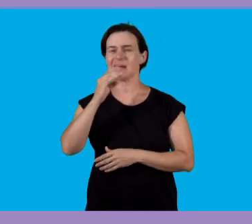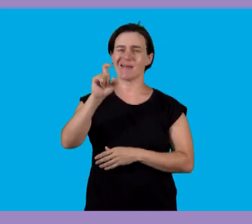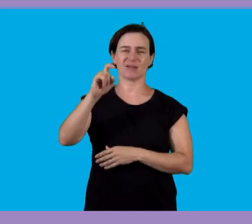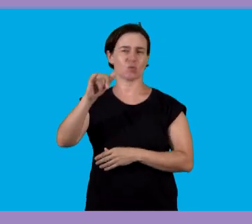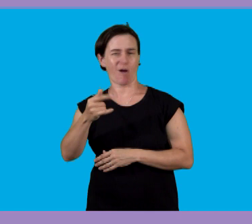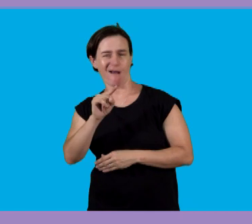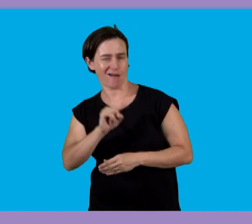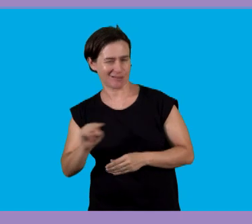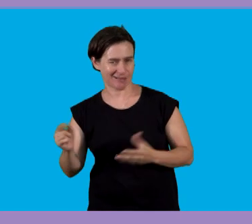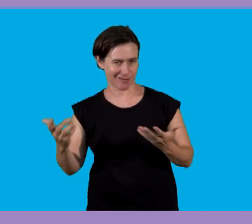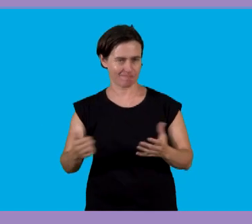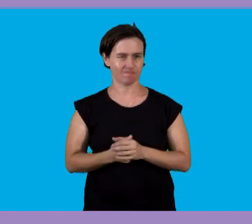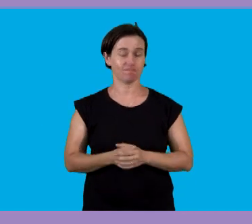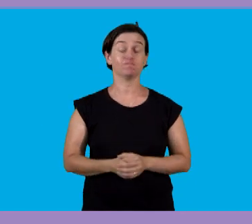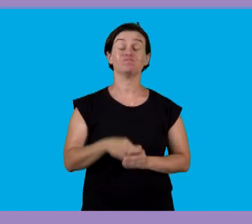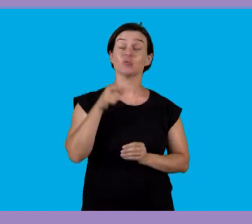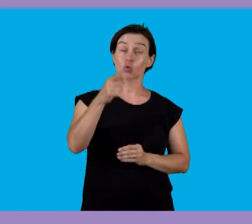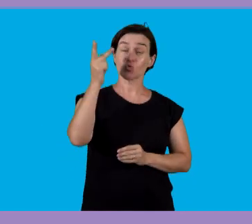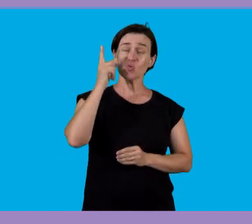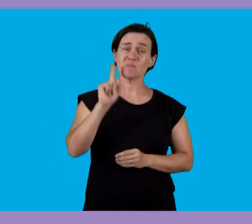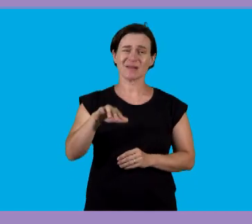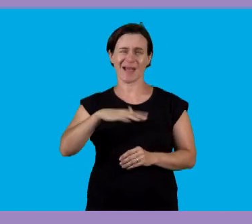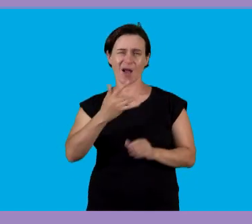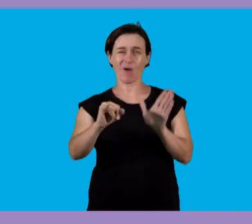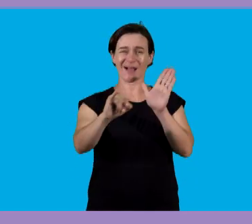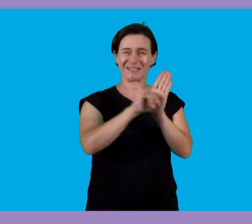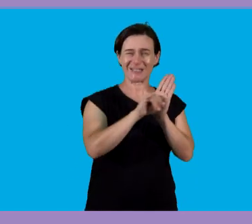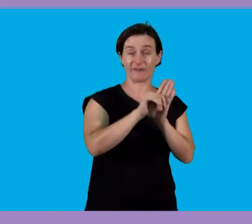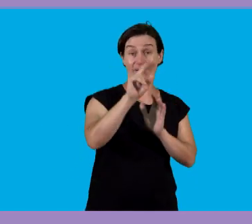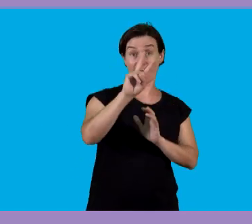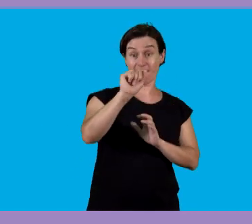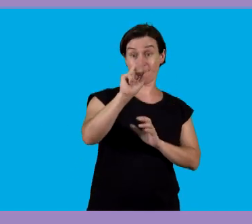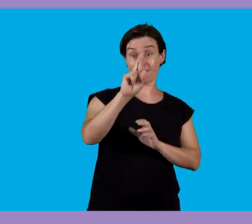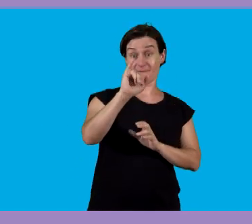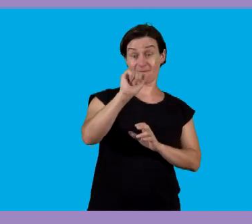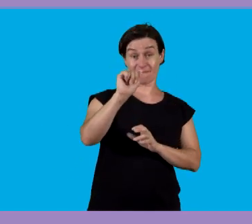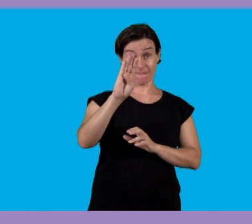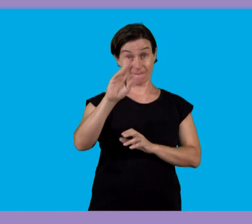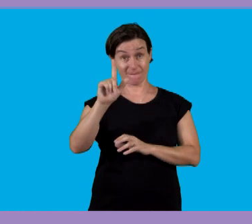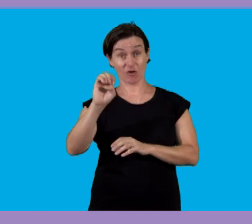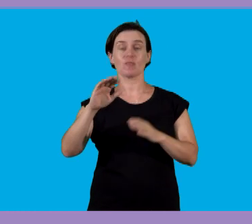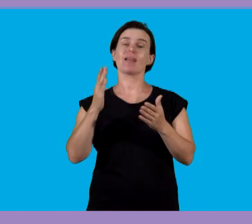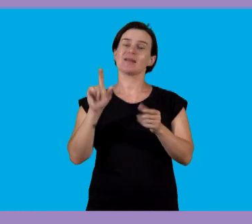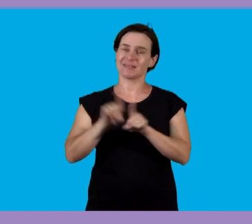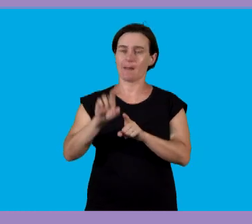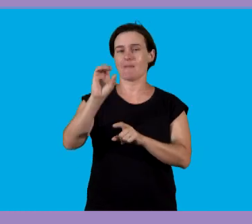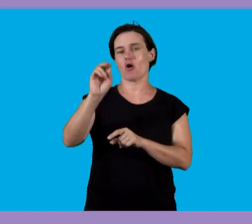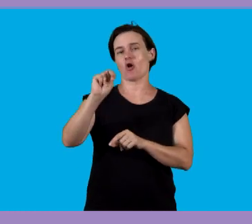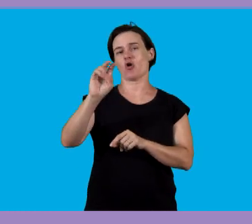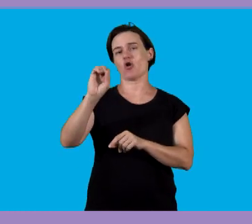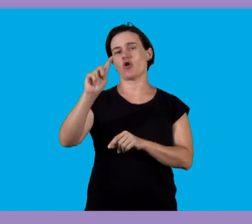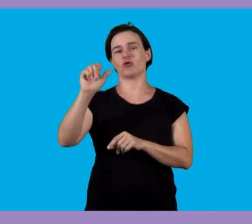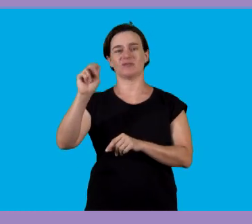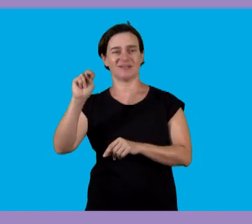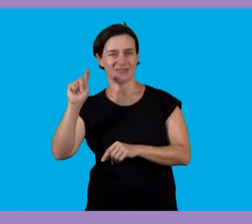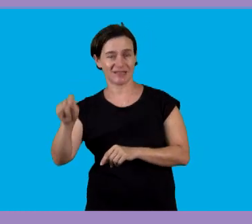you must also know how to identify the variables and the constants in a given formula or